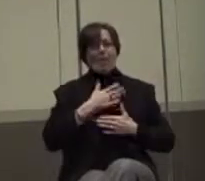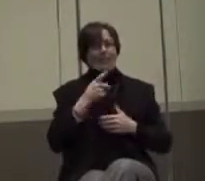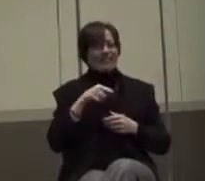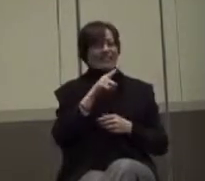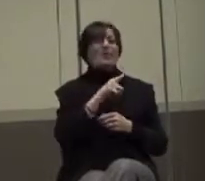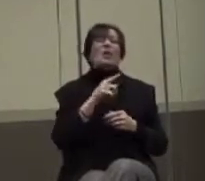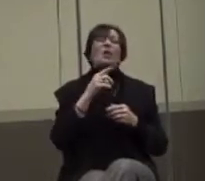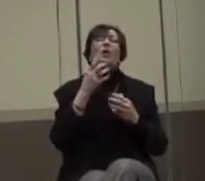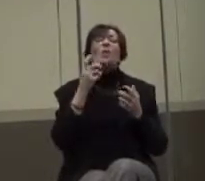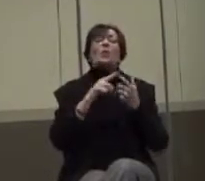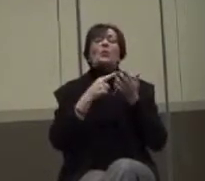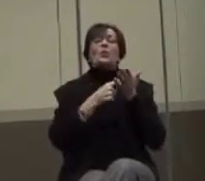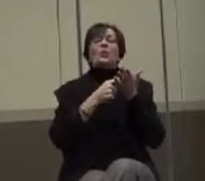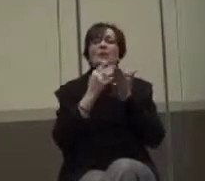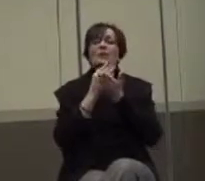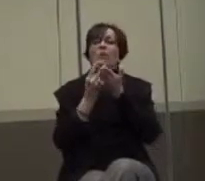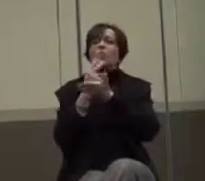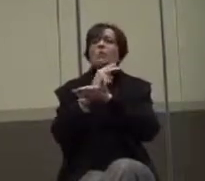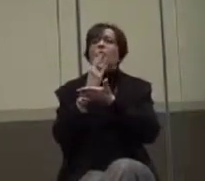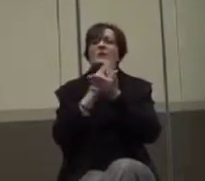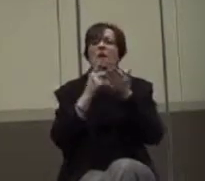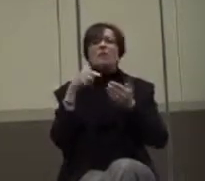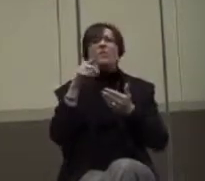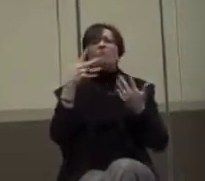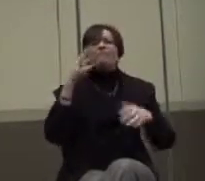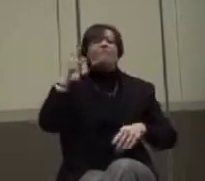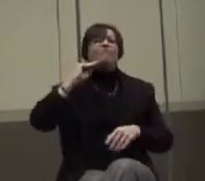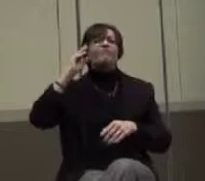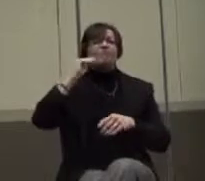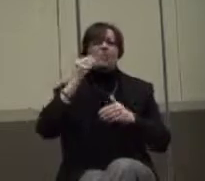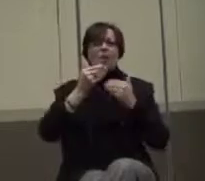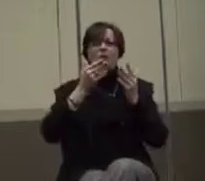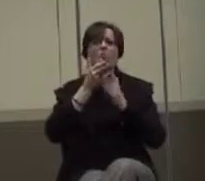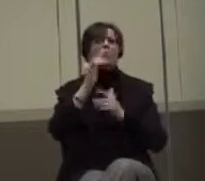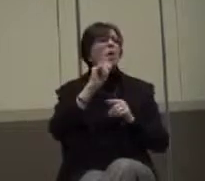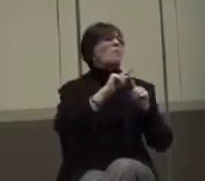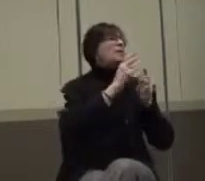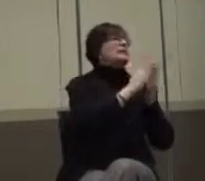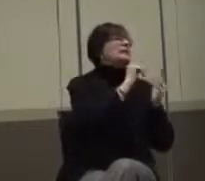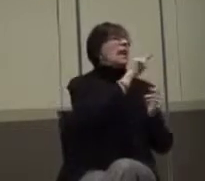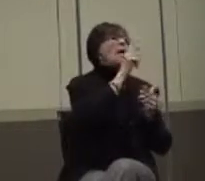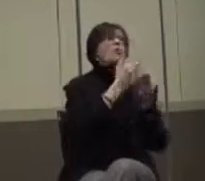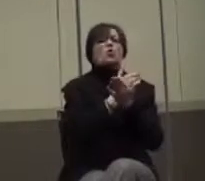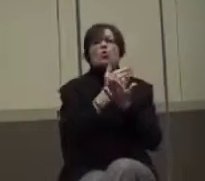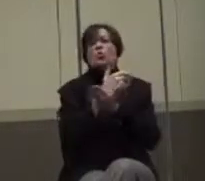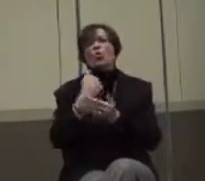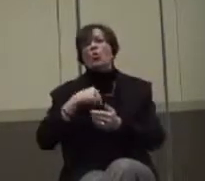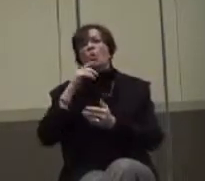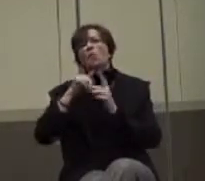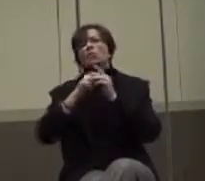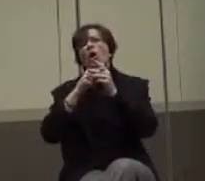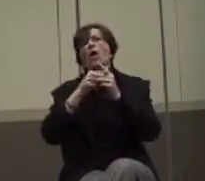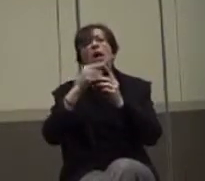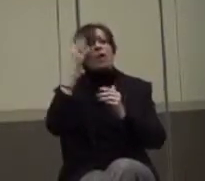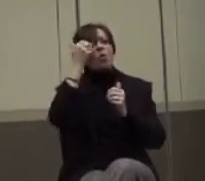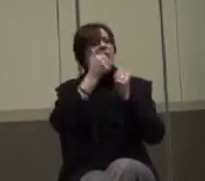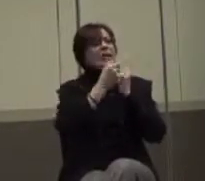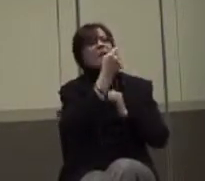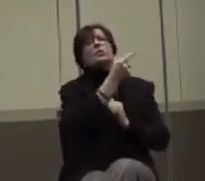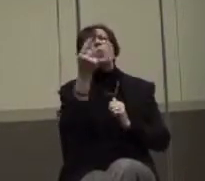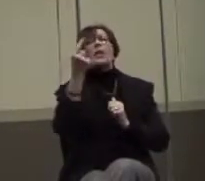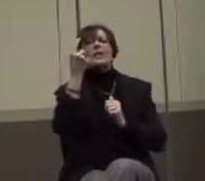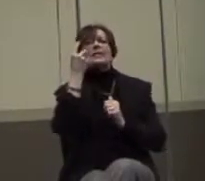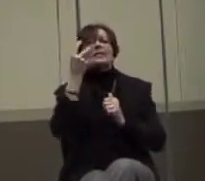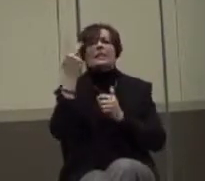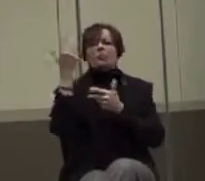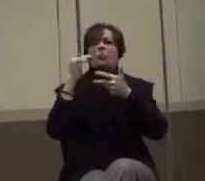review. Some of you have been through this, but again, some of the people are new here, so we'll just start off. I know each and every one of you have seen this 3-tiered